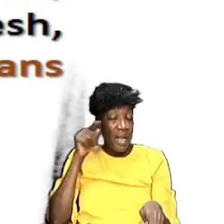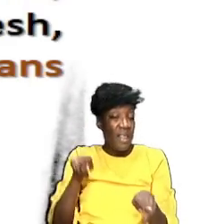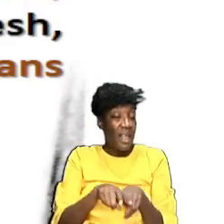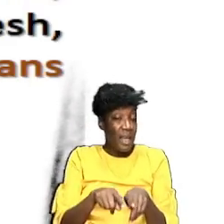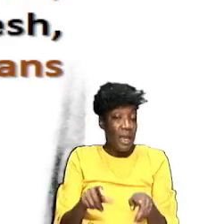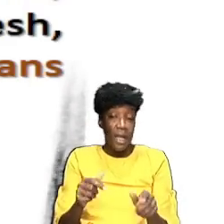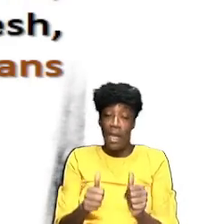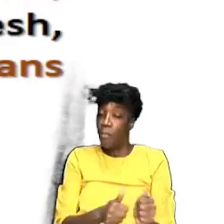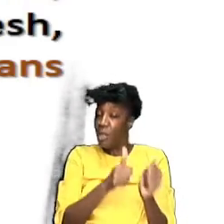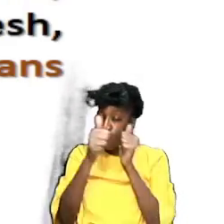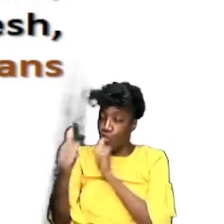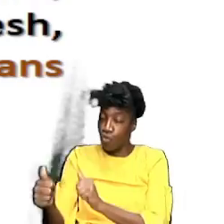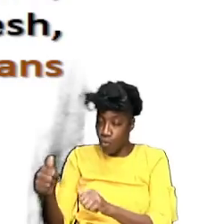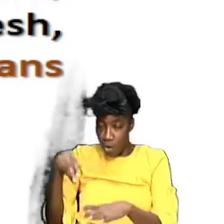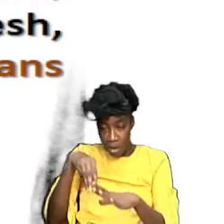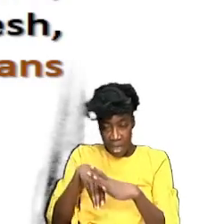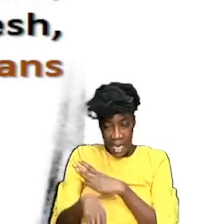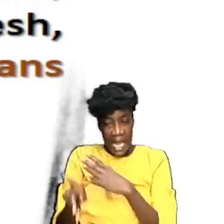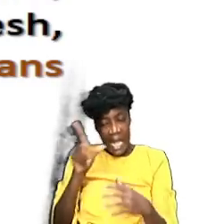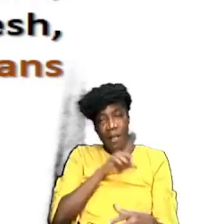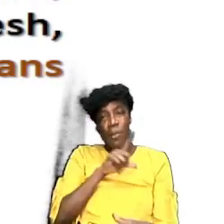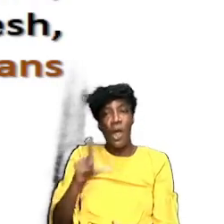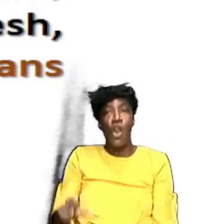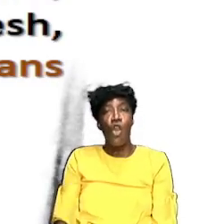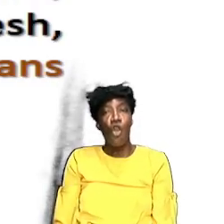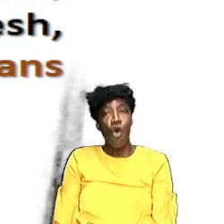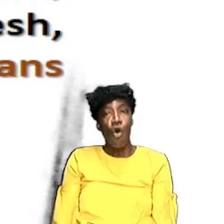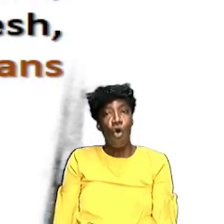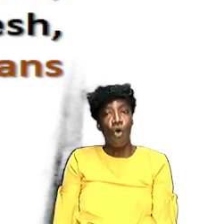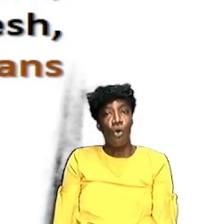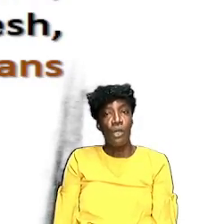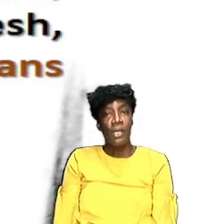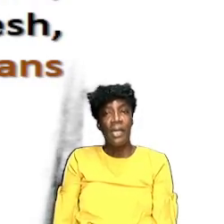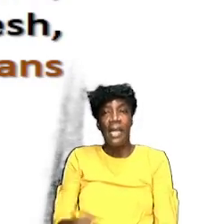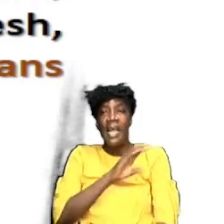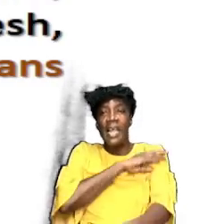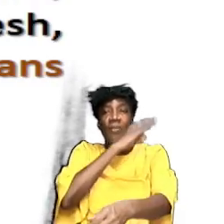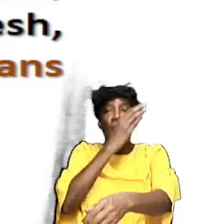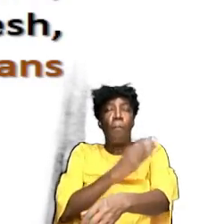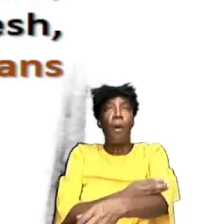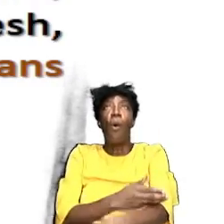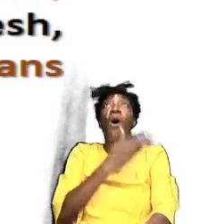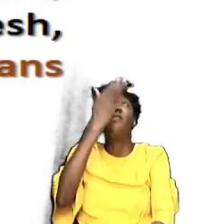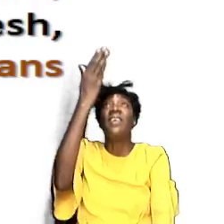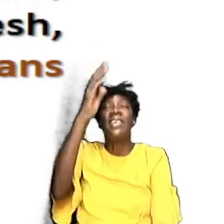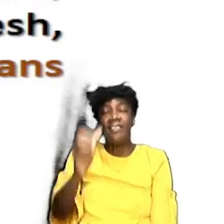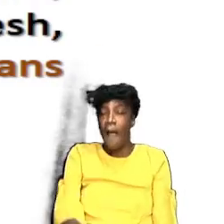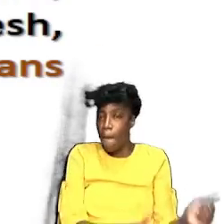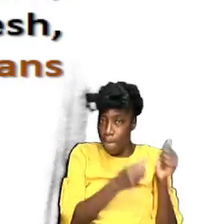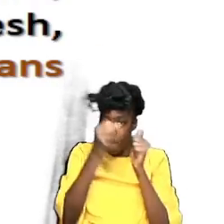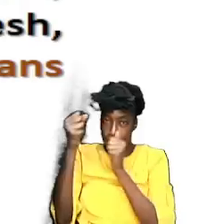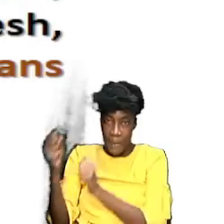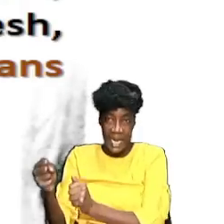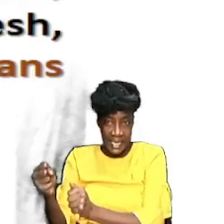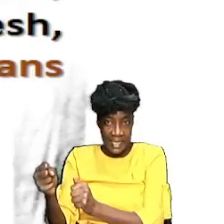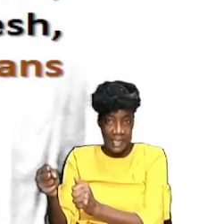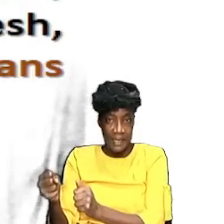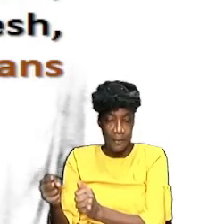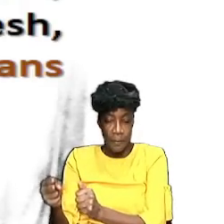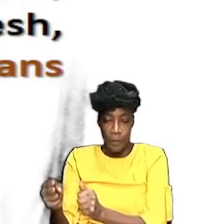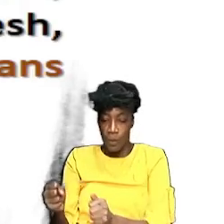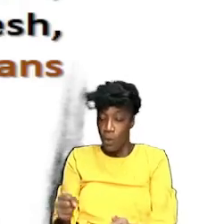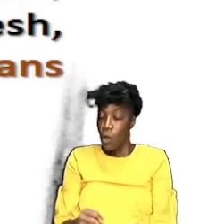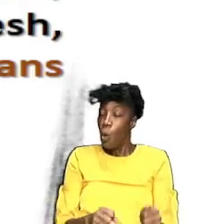In the Lord and in the power of his might. So when you put